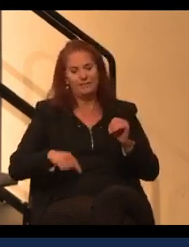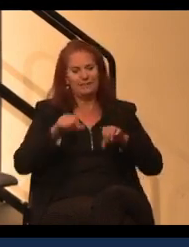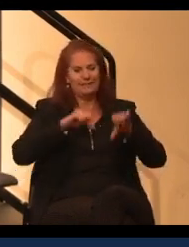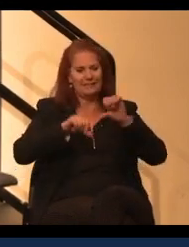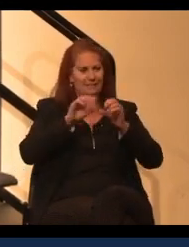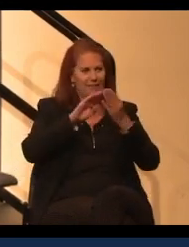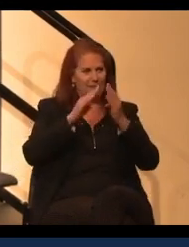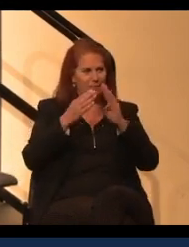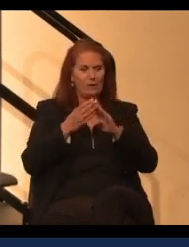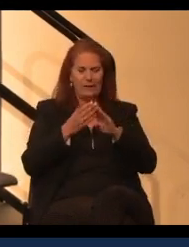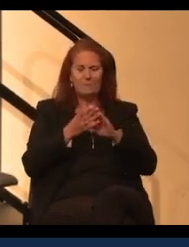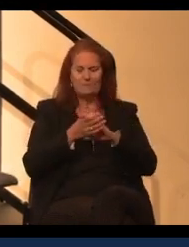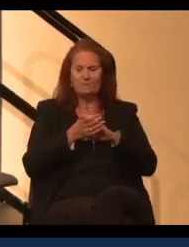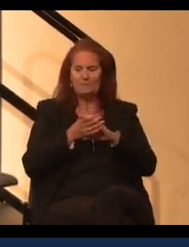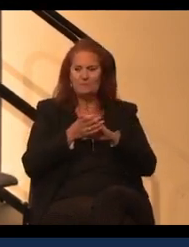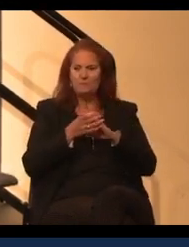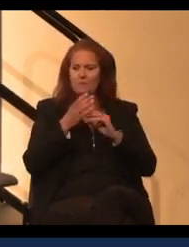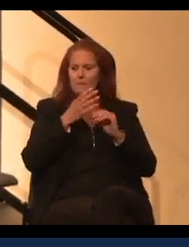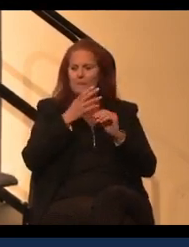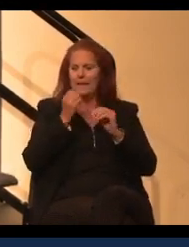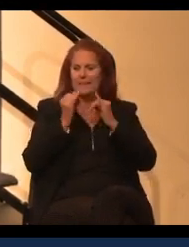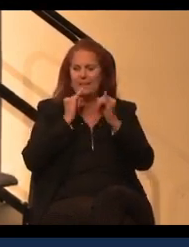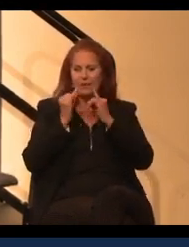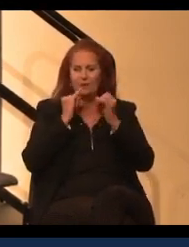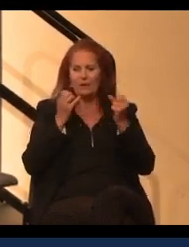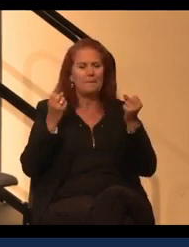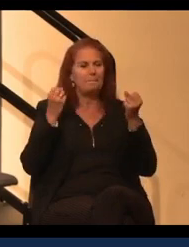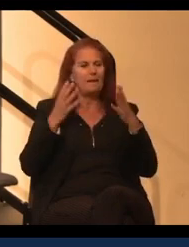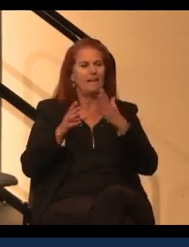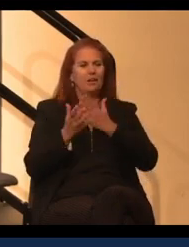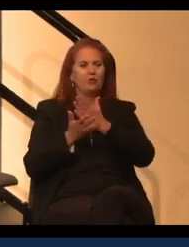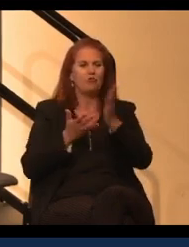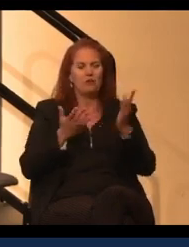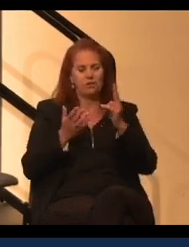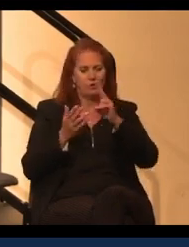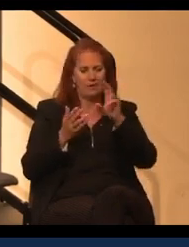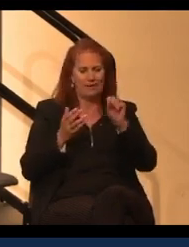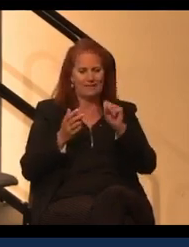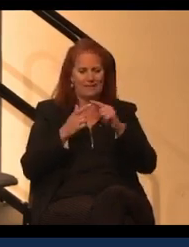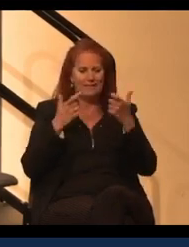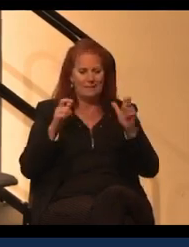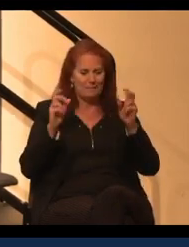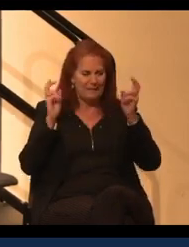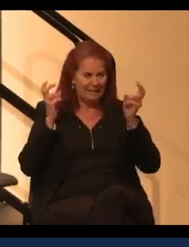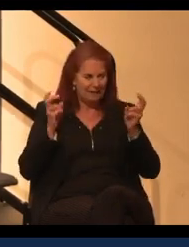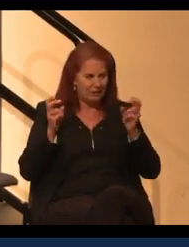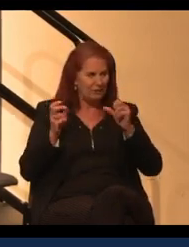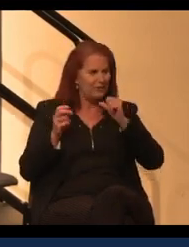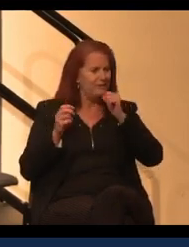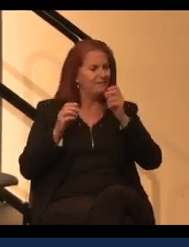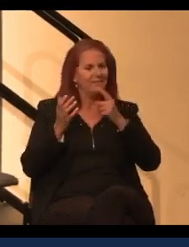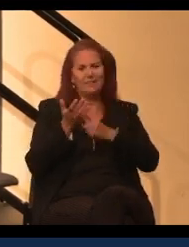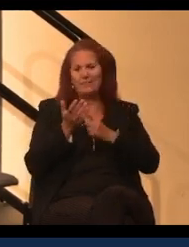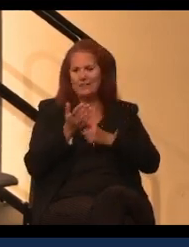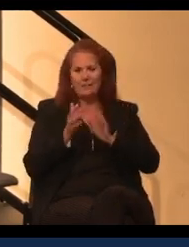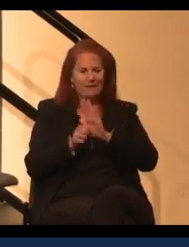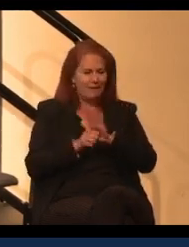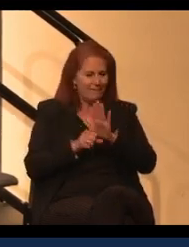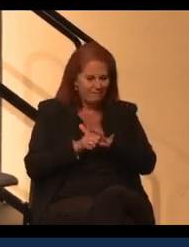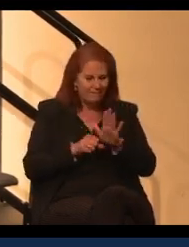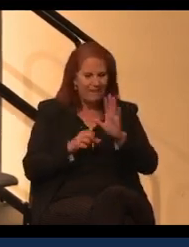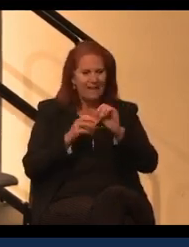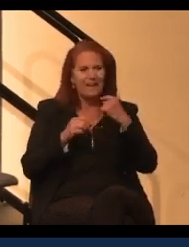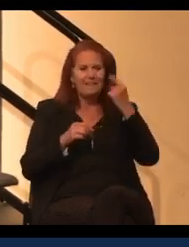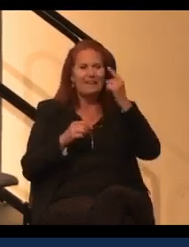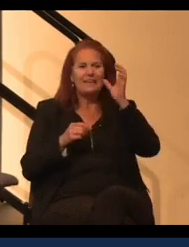community in our own university. I've been interviewing many across the United States. It's a big issue. It's not talked about enough, and I think